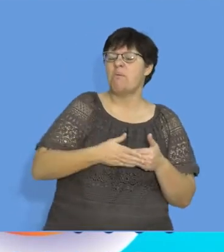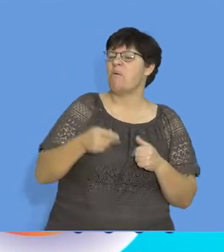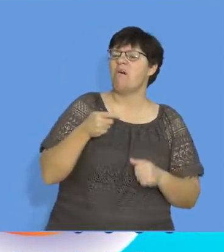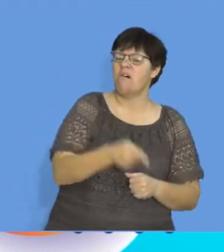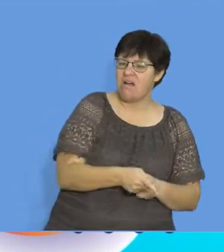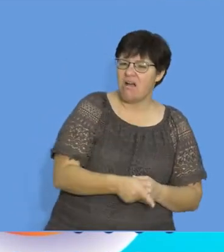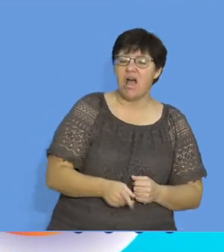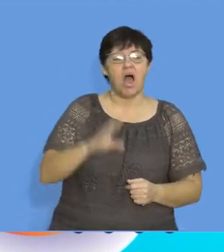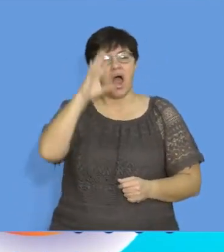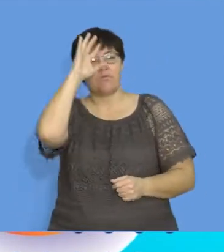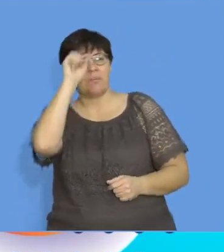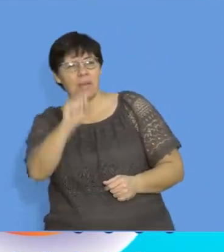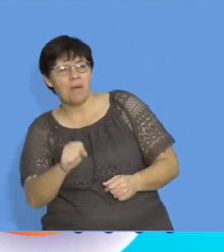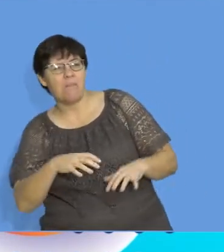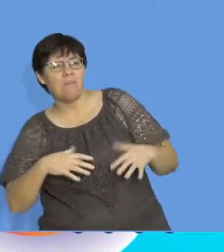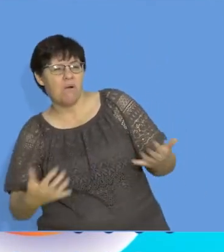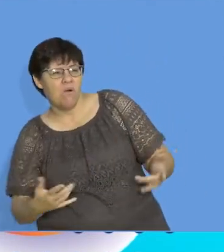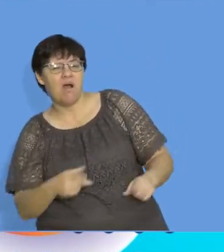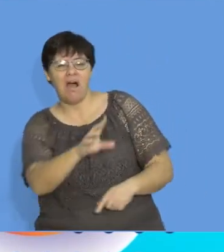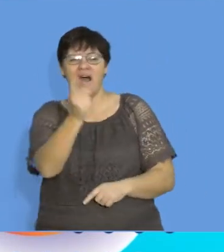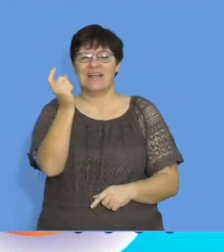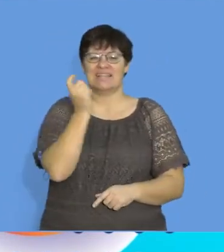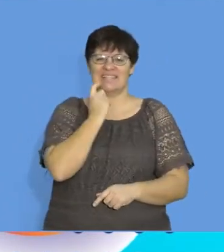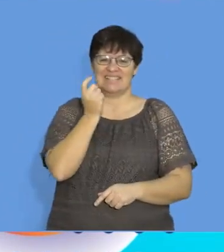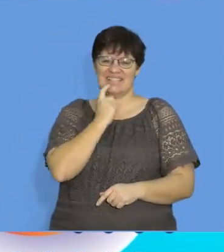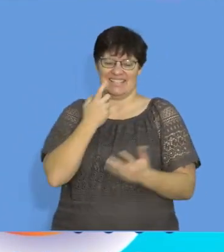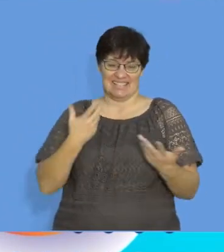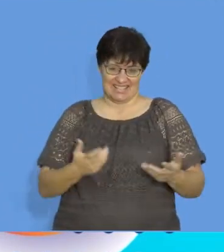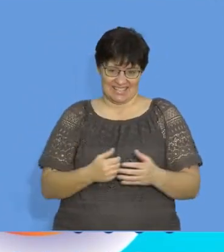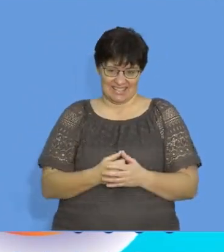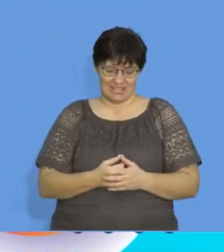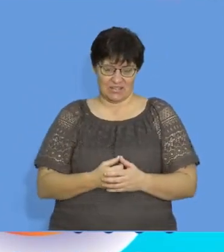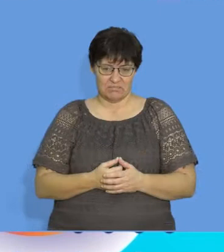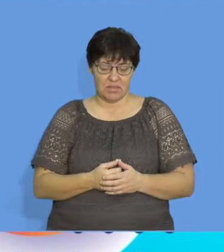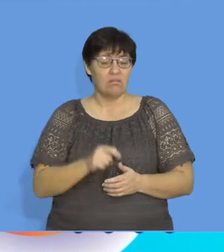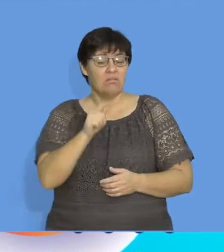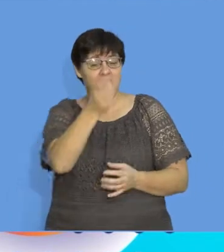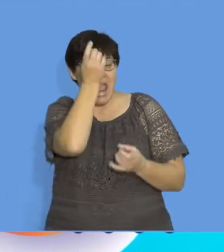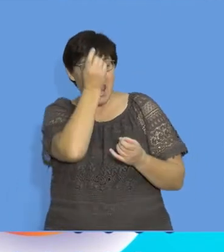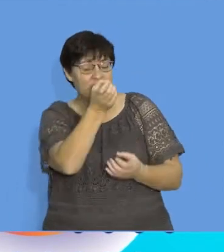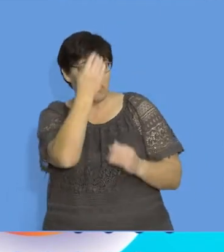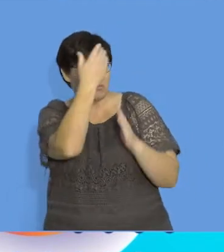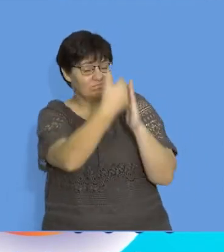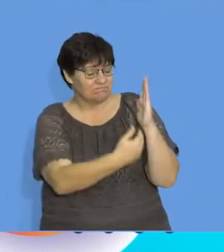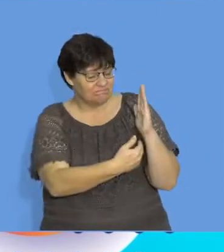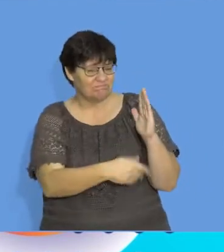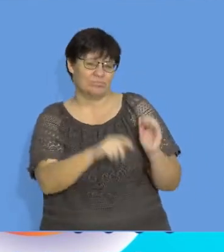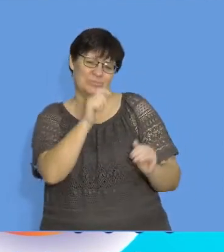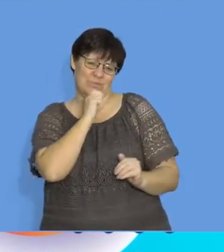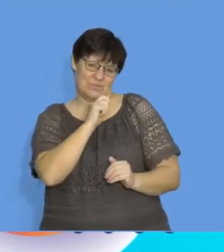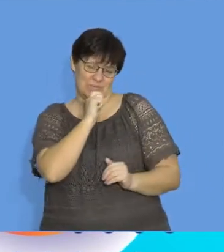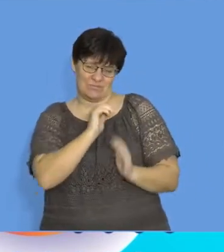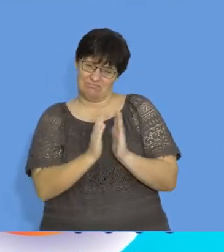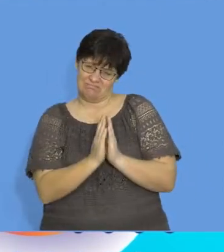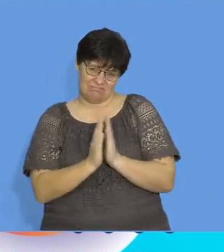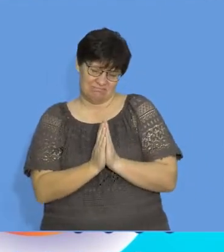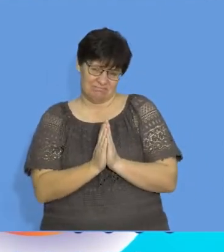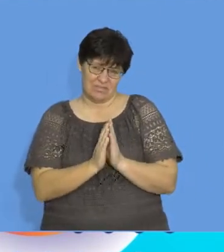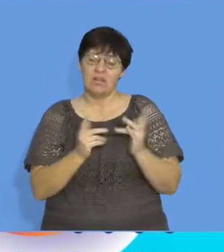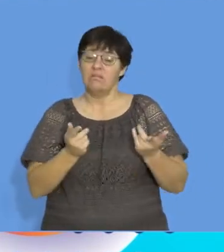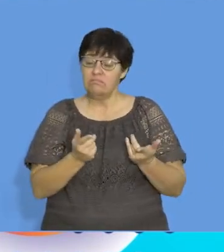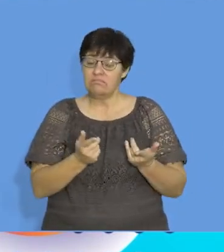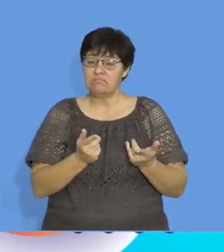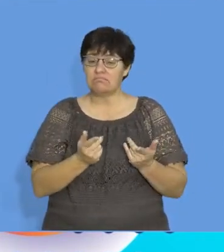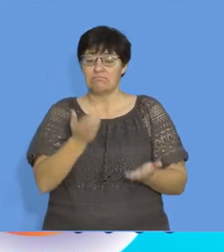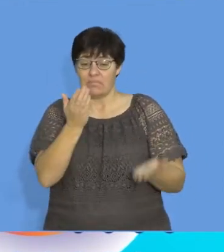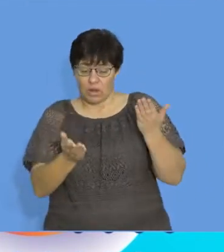the more you remember them, the easier it becomes. But please use your information sheet. You must work with the equations as